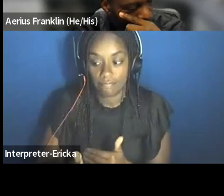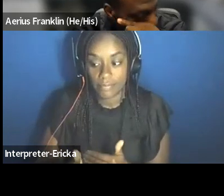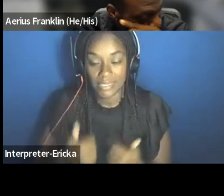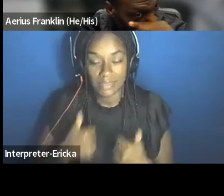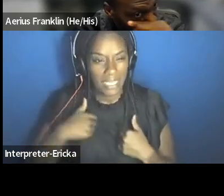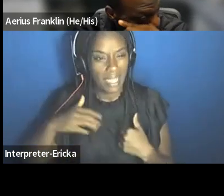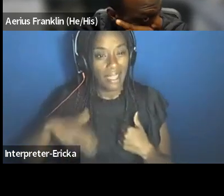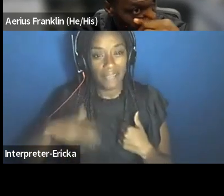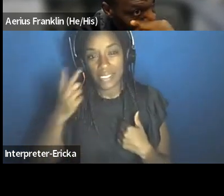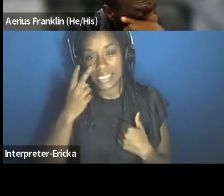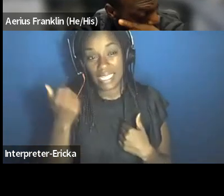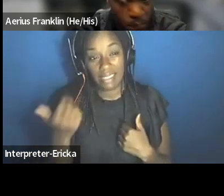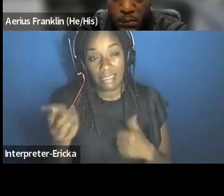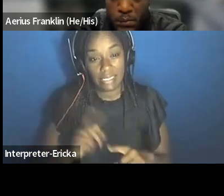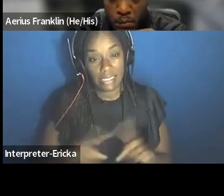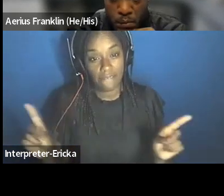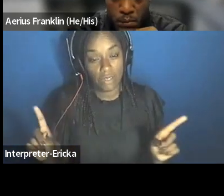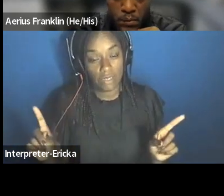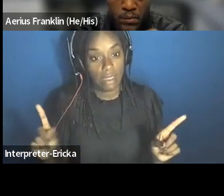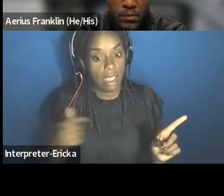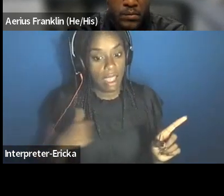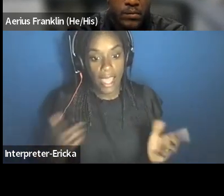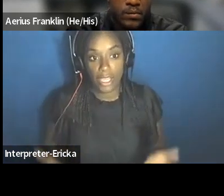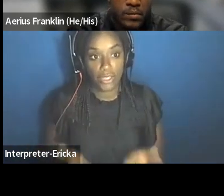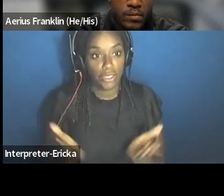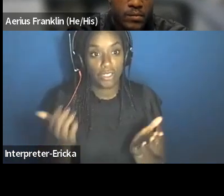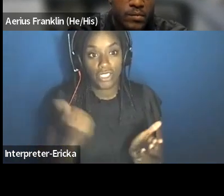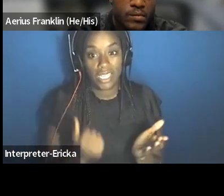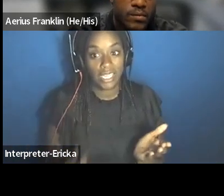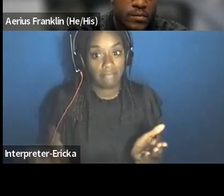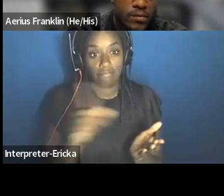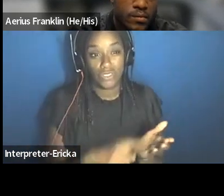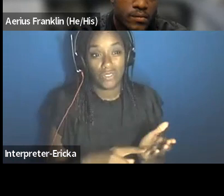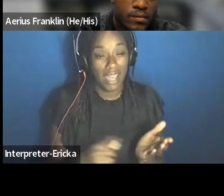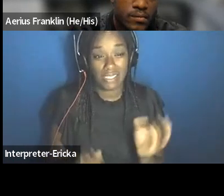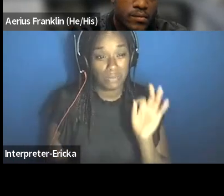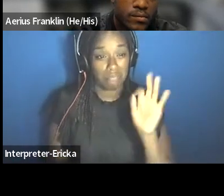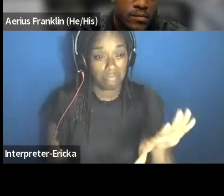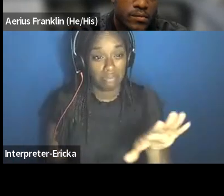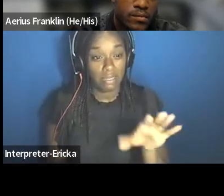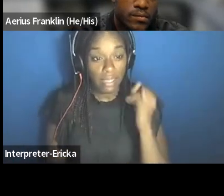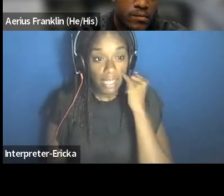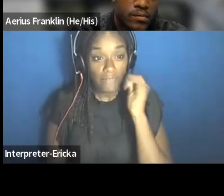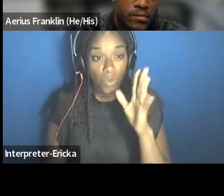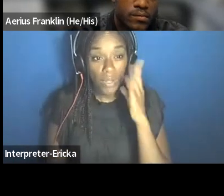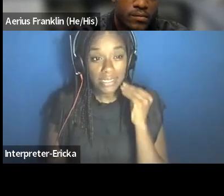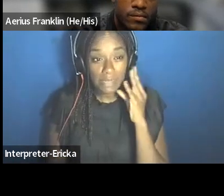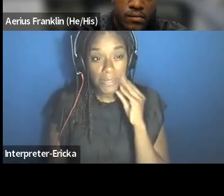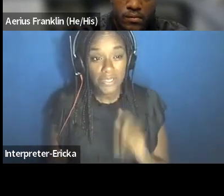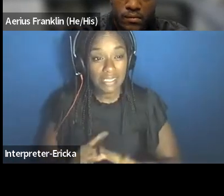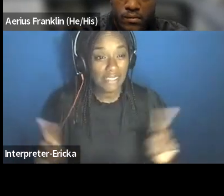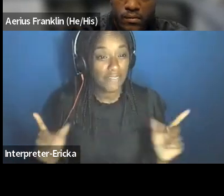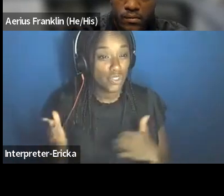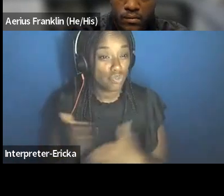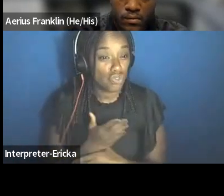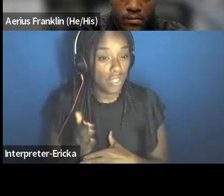seen anything different. I urge any of you to step in on this conversation. If you've been having a different experience, to please share what you've